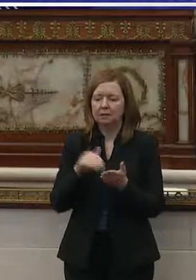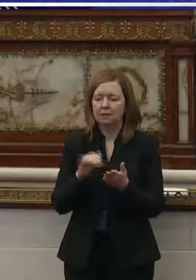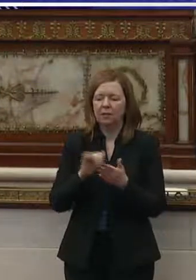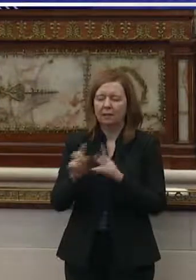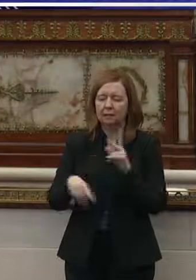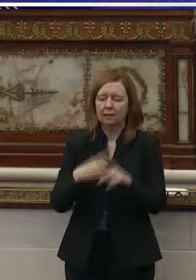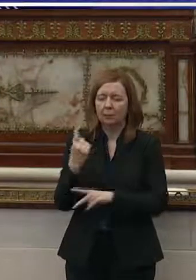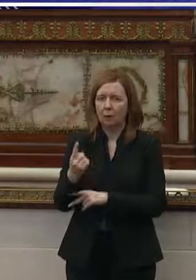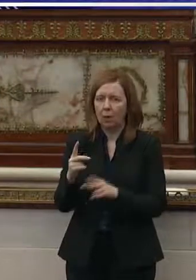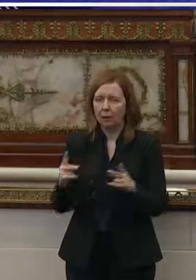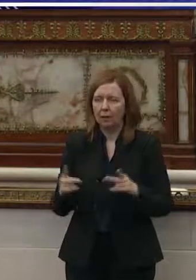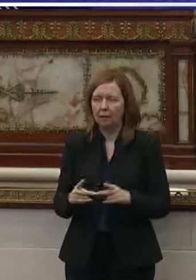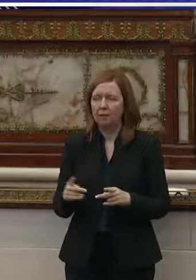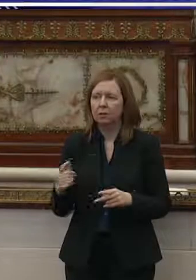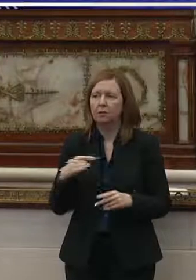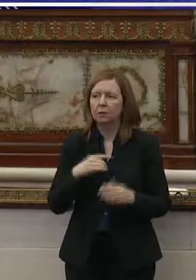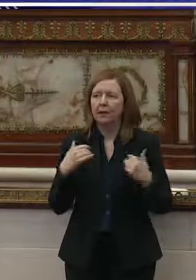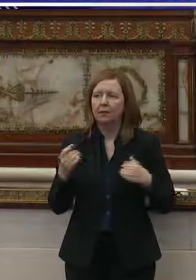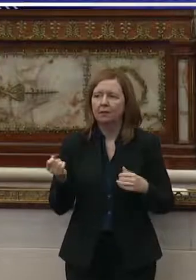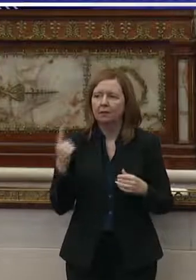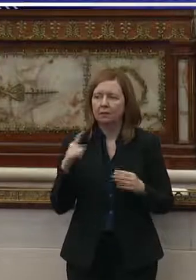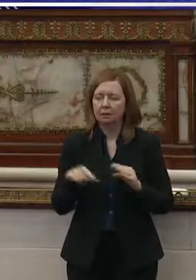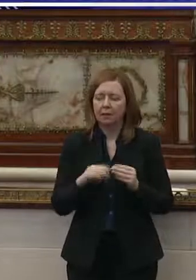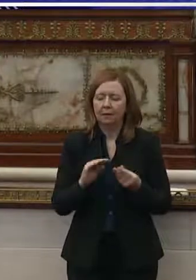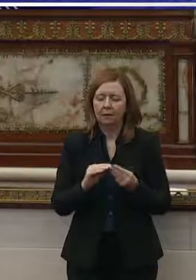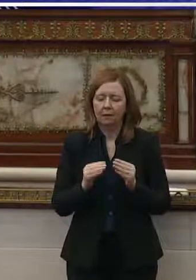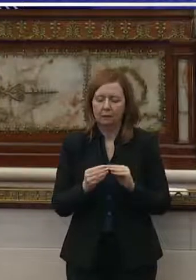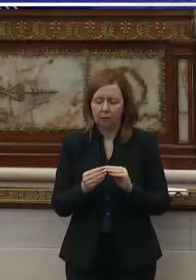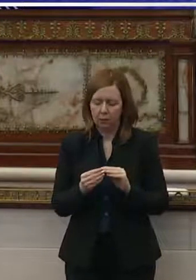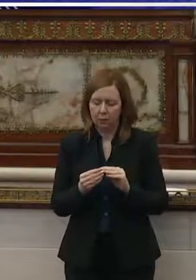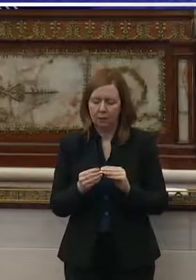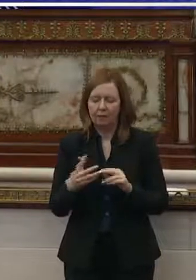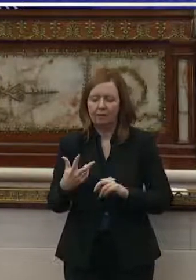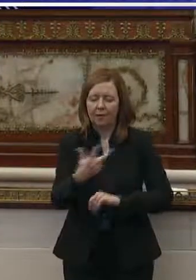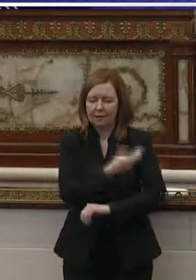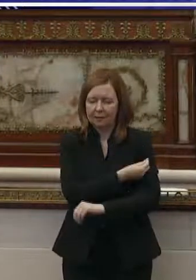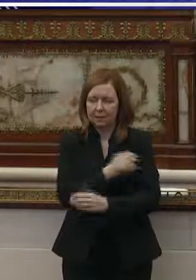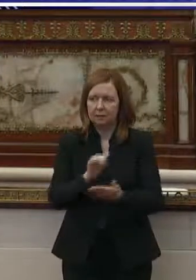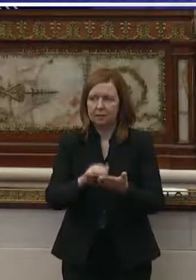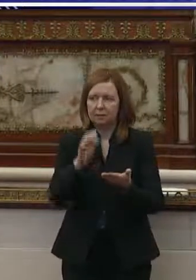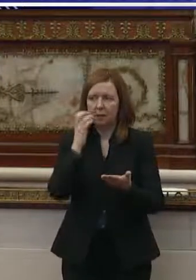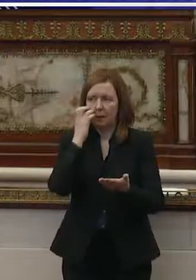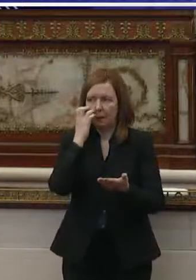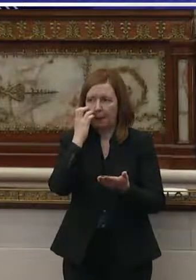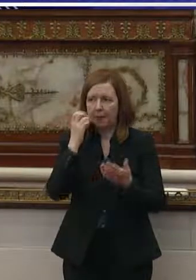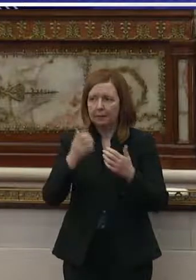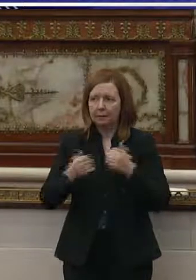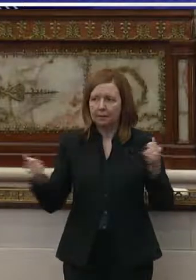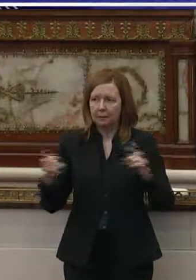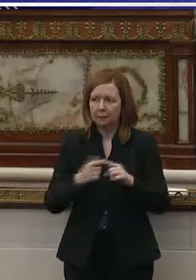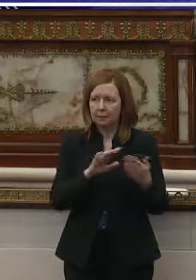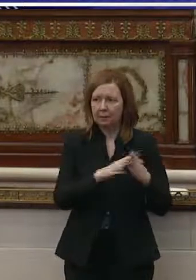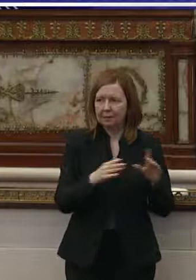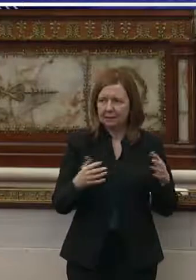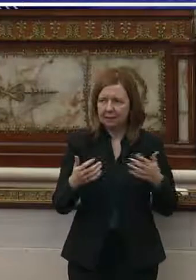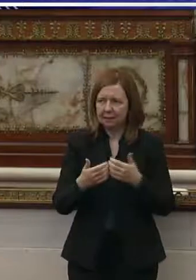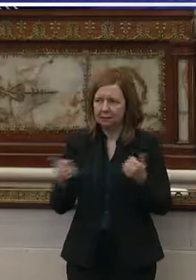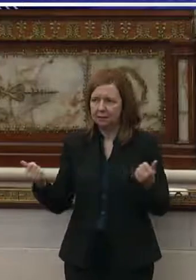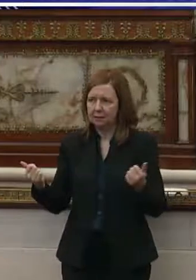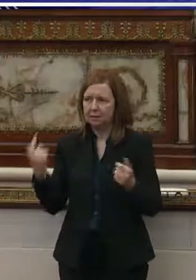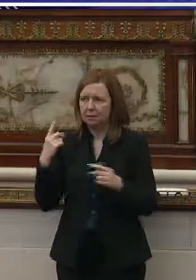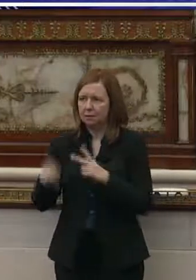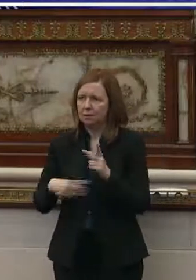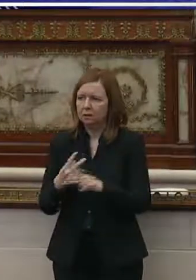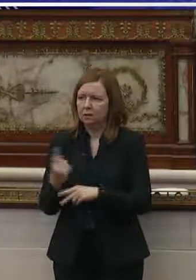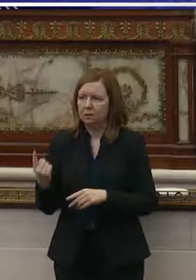1 location. Do we have an understanding of the number of vaccines that will come that's a separate than the city's allocation that will come for a type